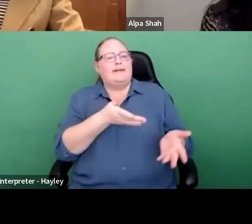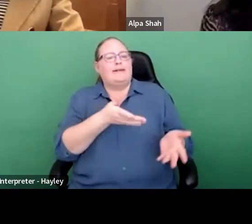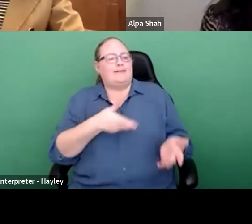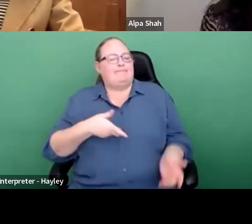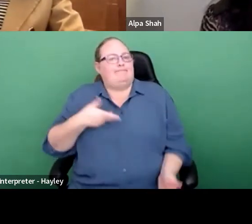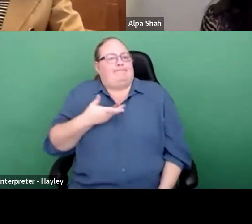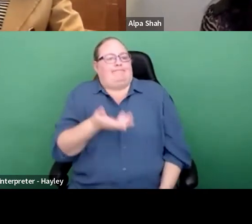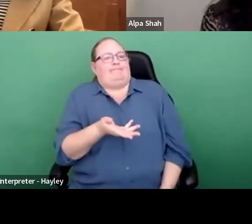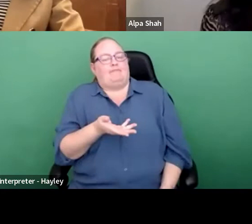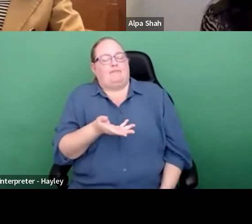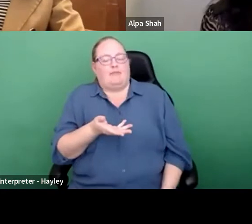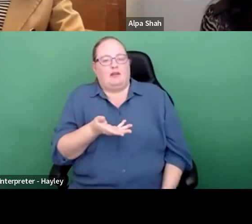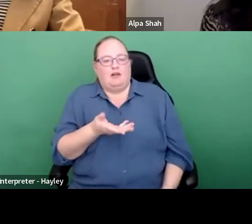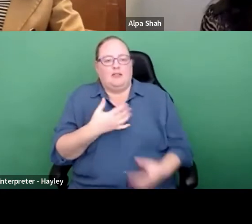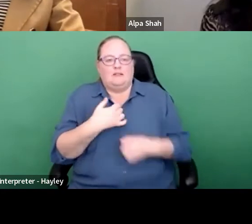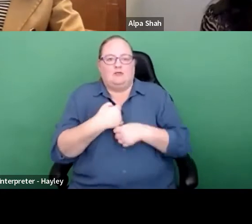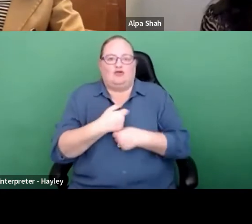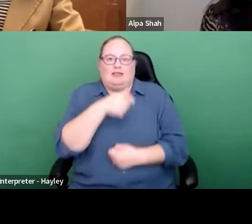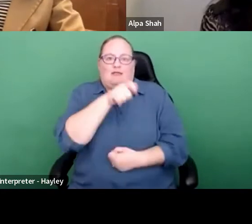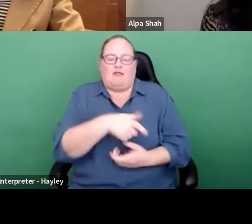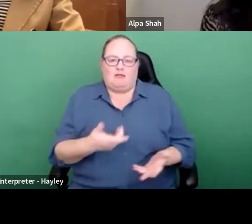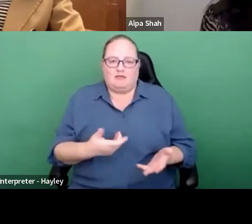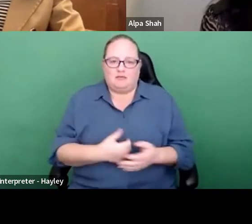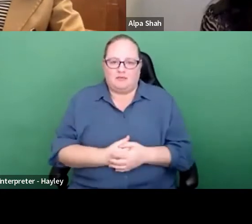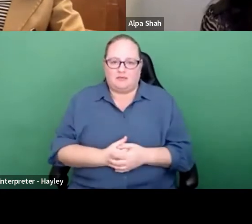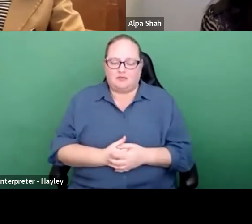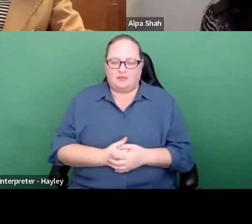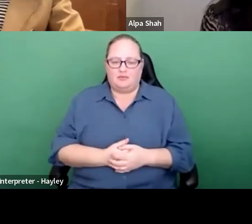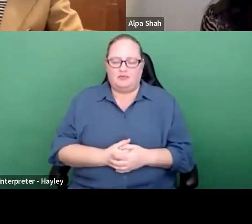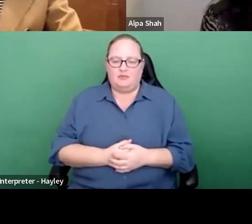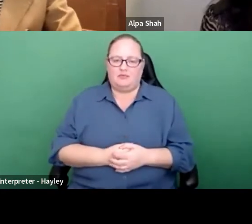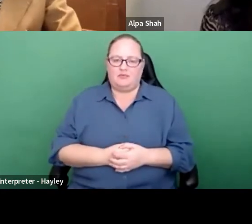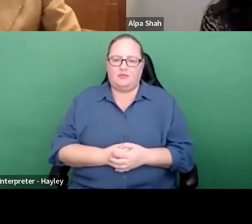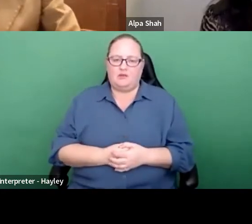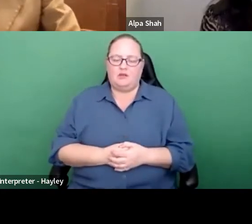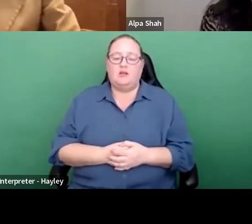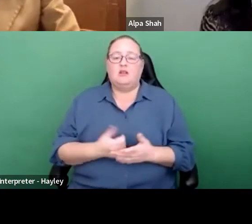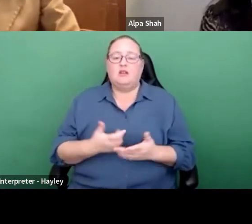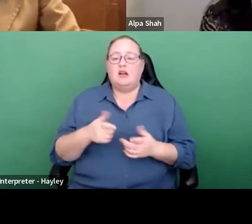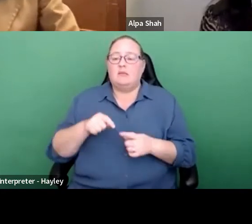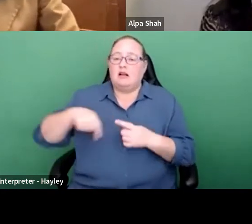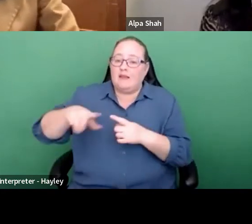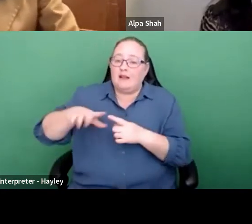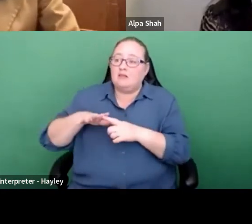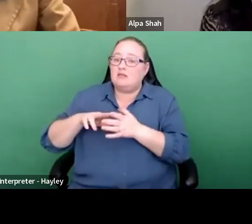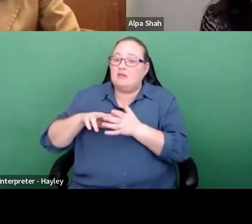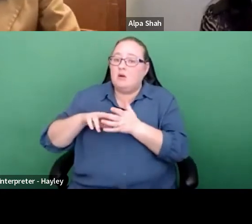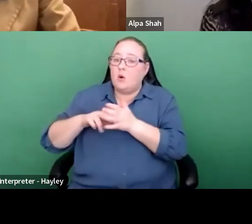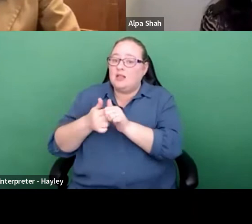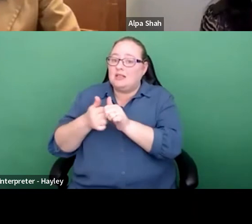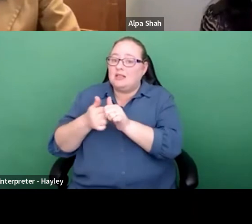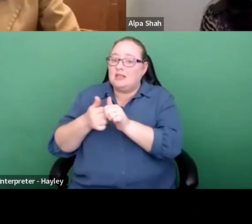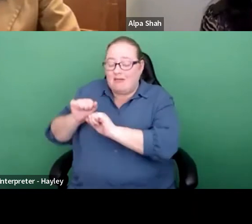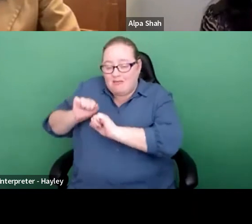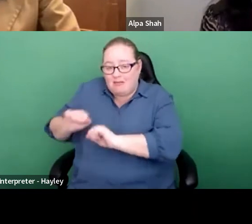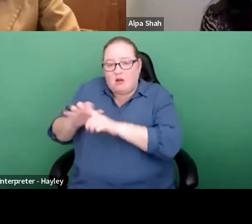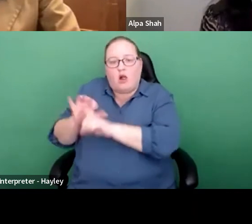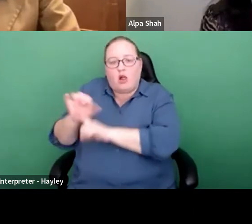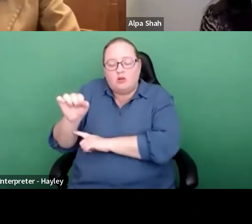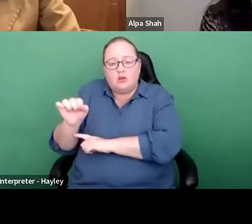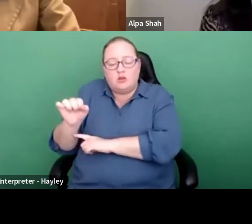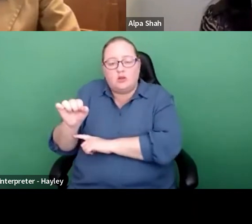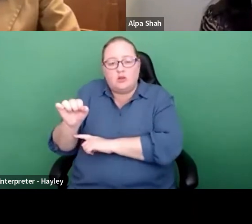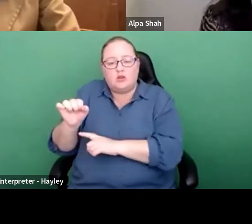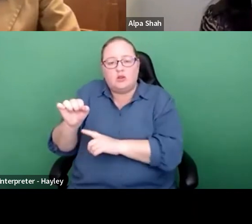why it's a bit hard to imagine the reformation of these organizational cultures in the UK is because